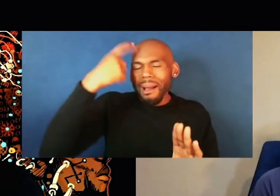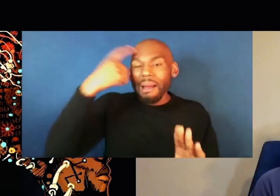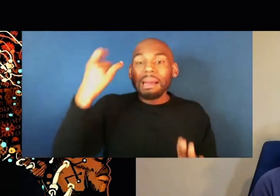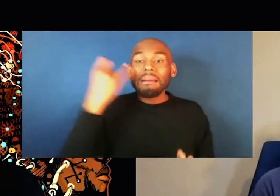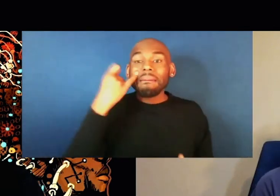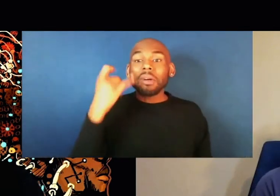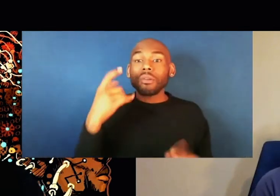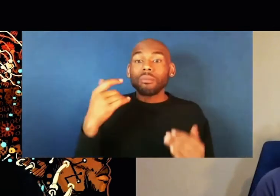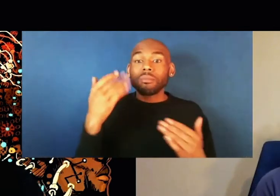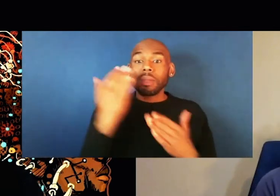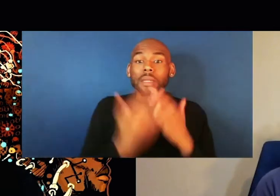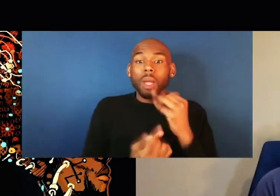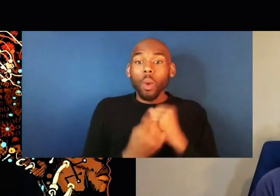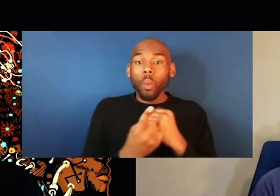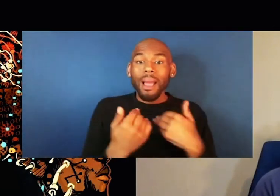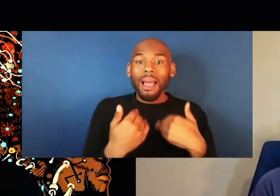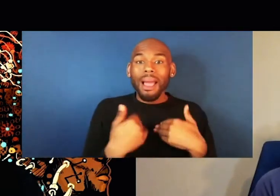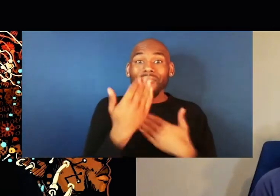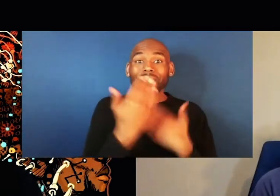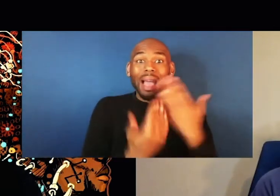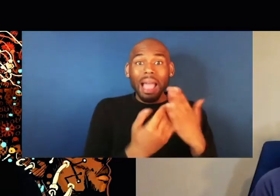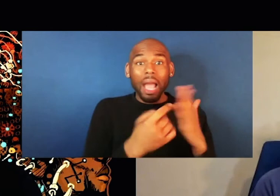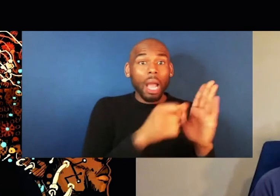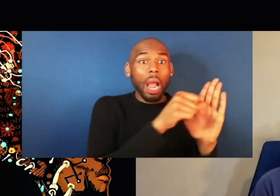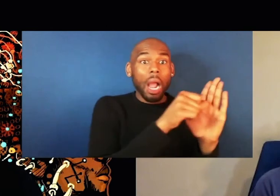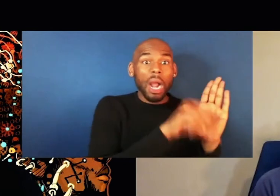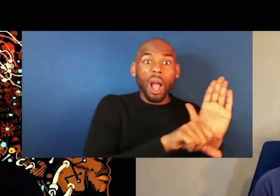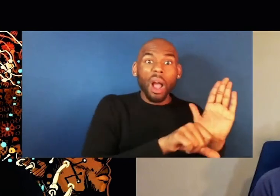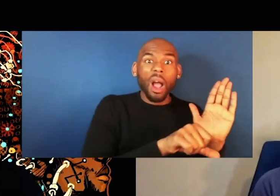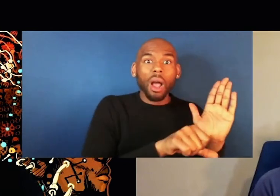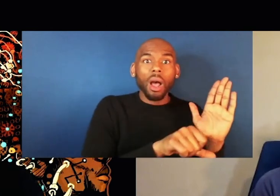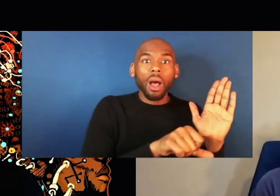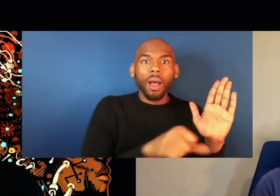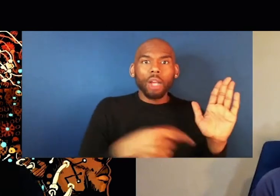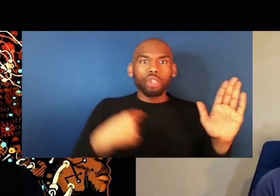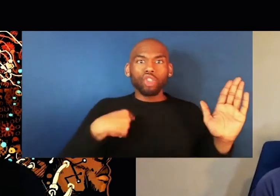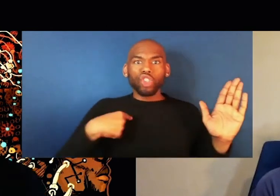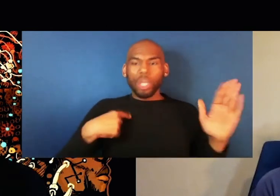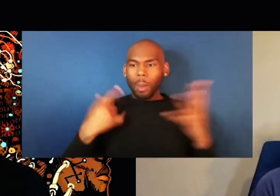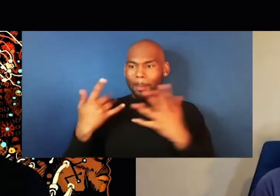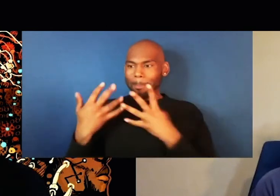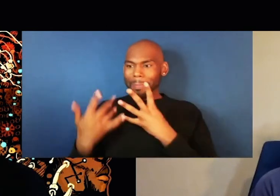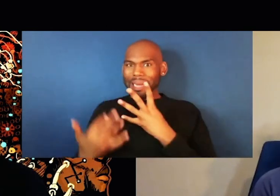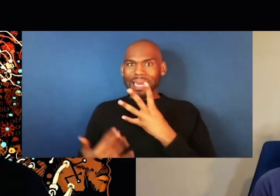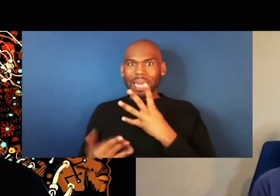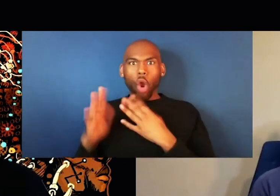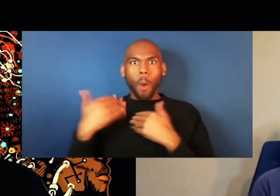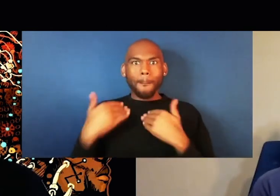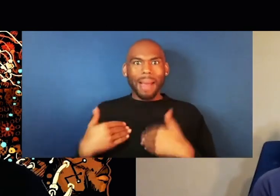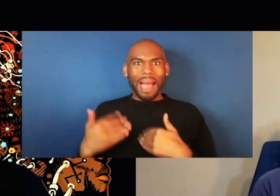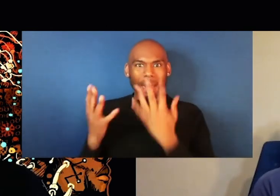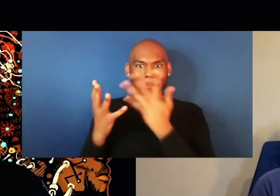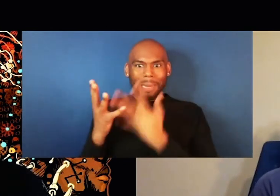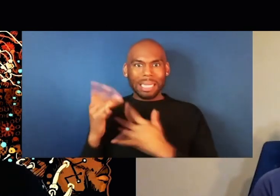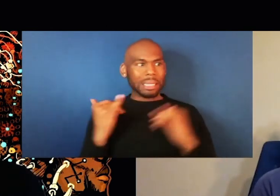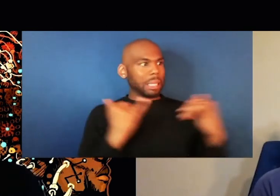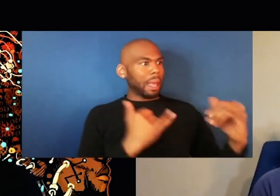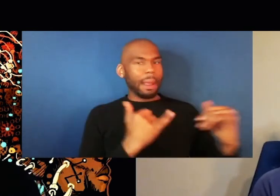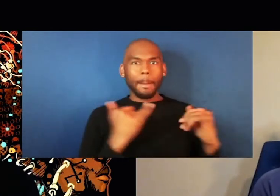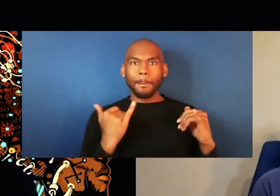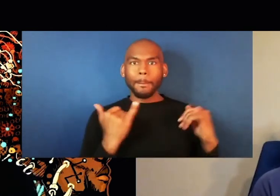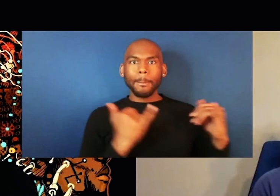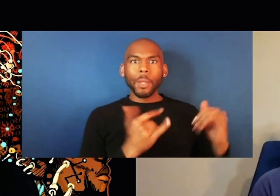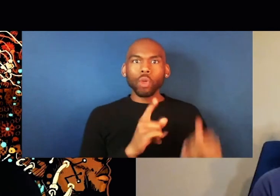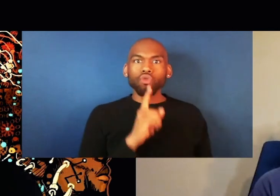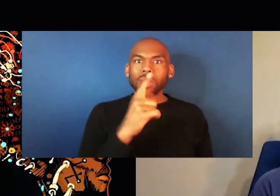instance, if someone has their hand cut or something, she will actually bleed. You know, that kind of thing. Her body, yeah. So that,